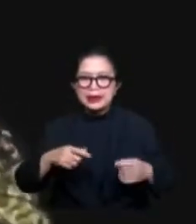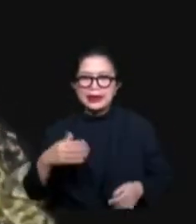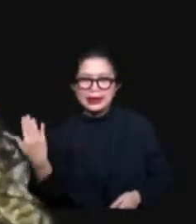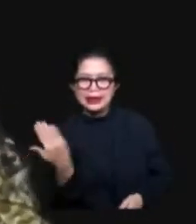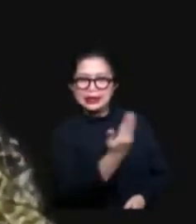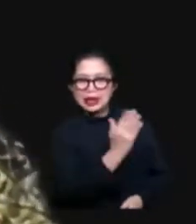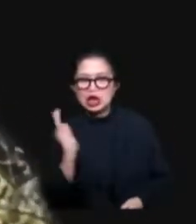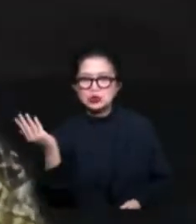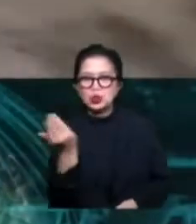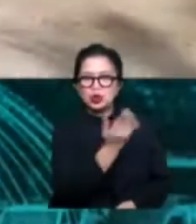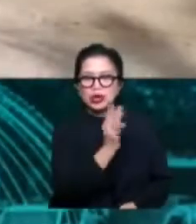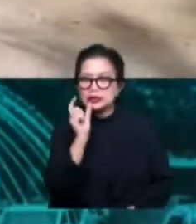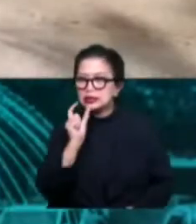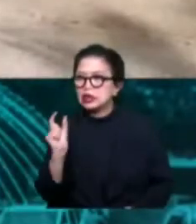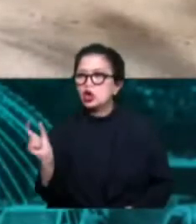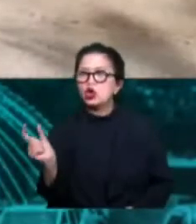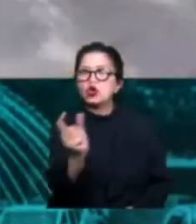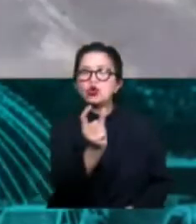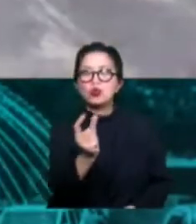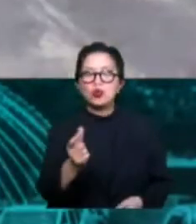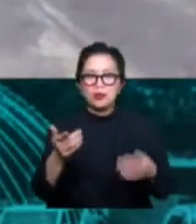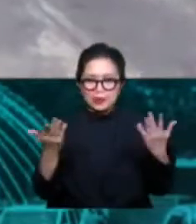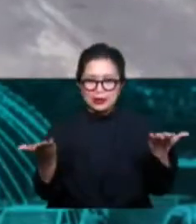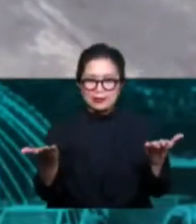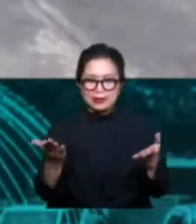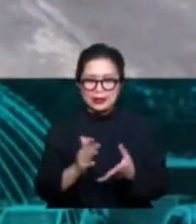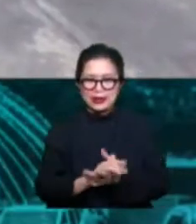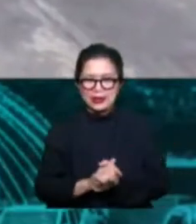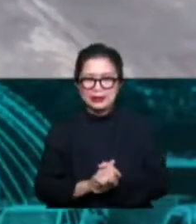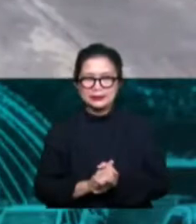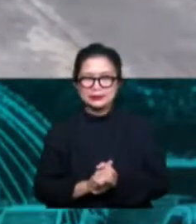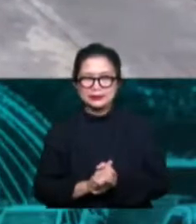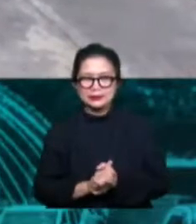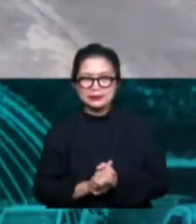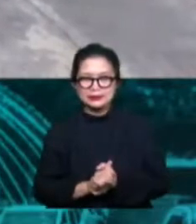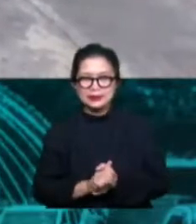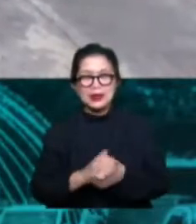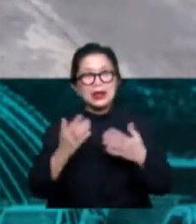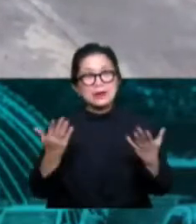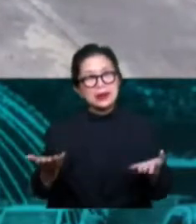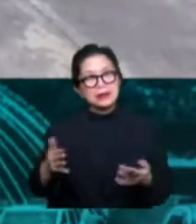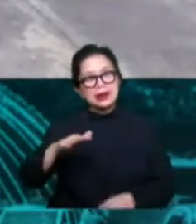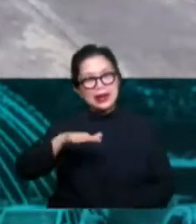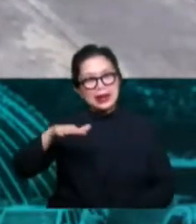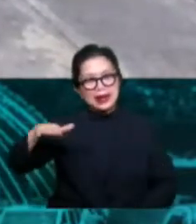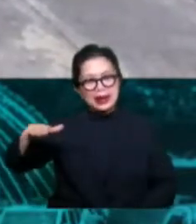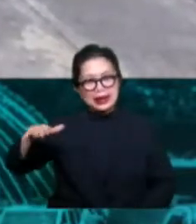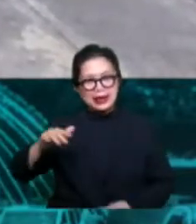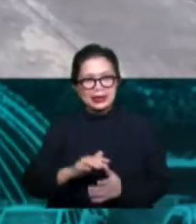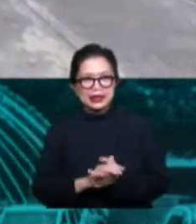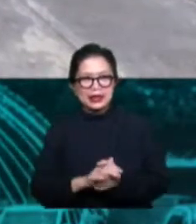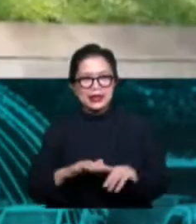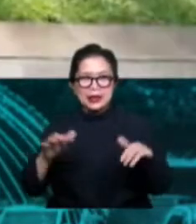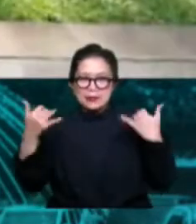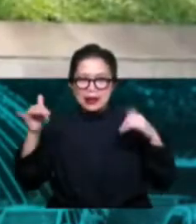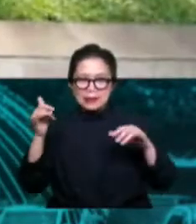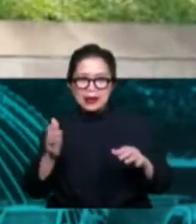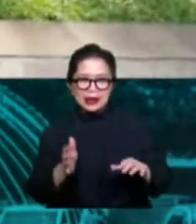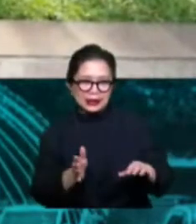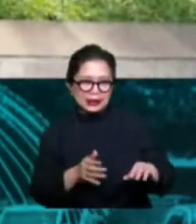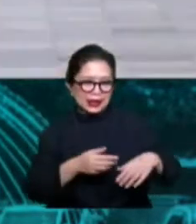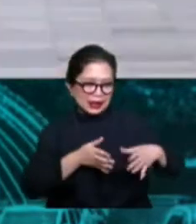your children, because children can also play in the street, especially in the small street, in the gang.